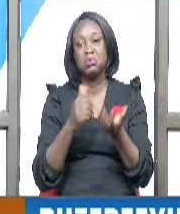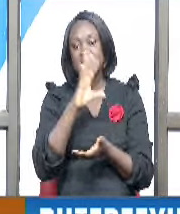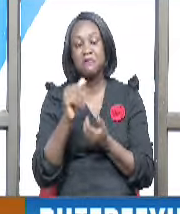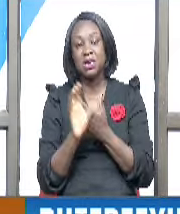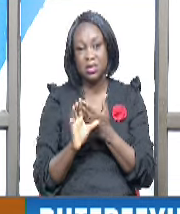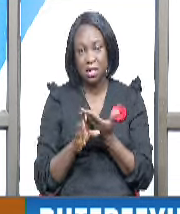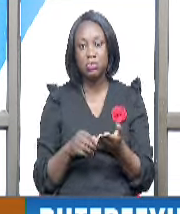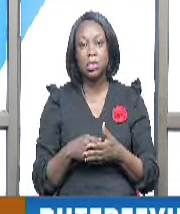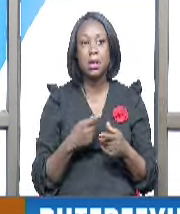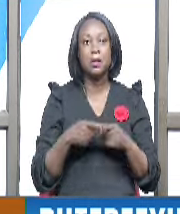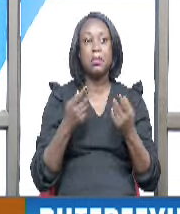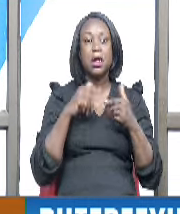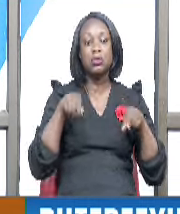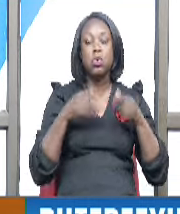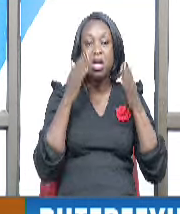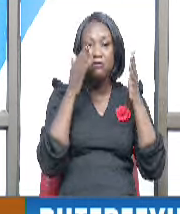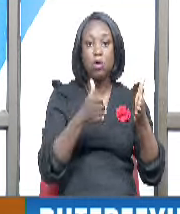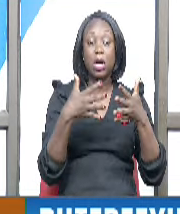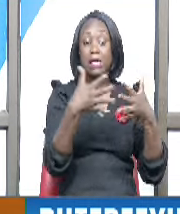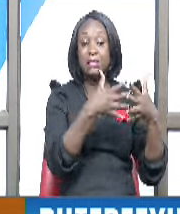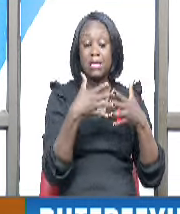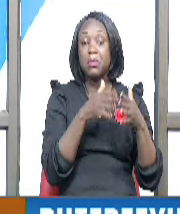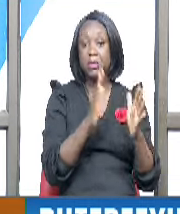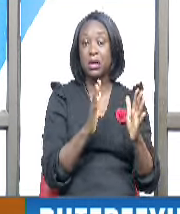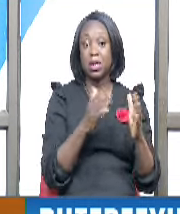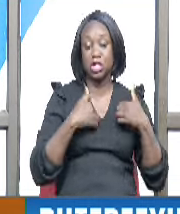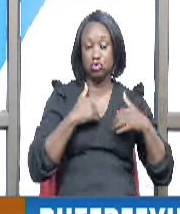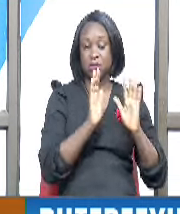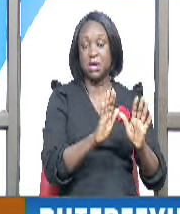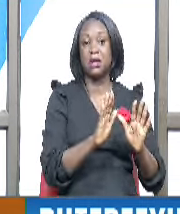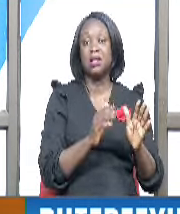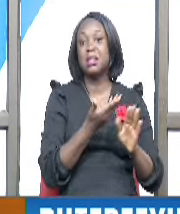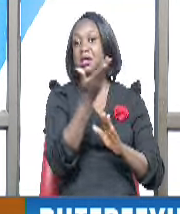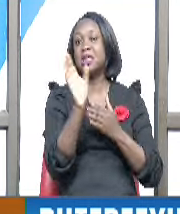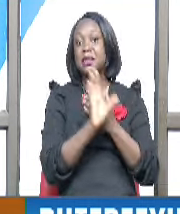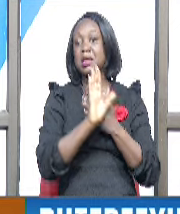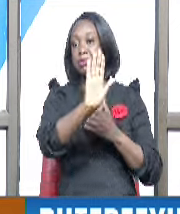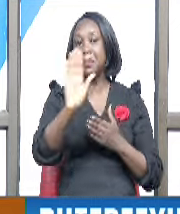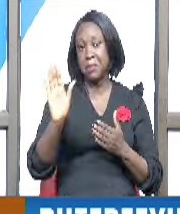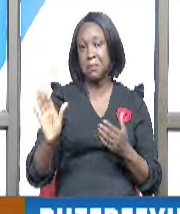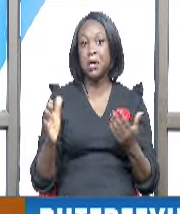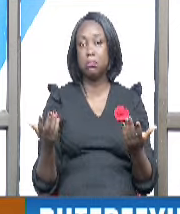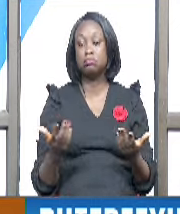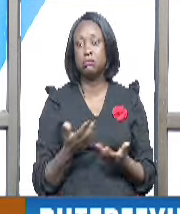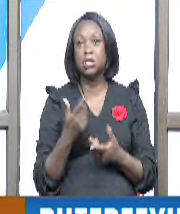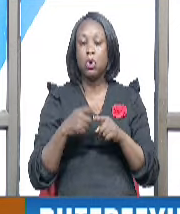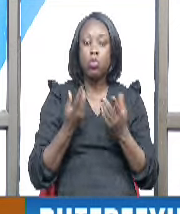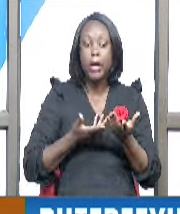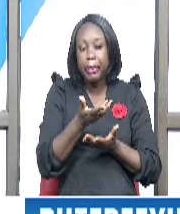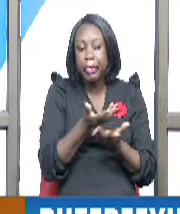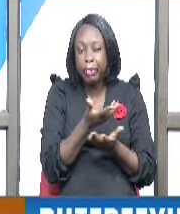obviously focused on the United States, U.S. interests, as every country is when they're engaging